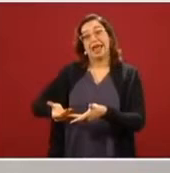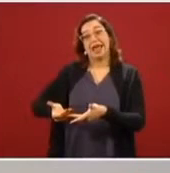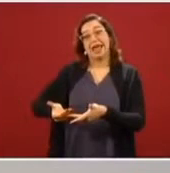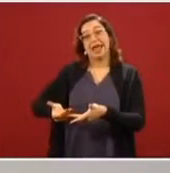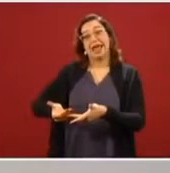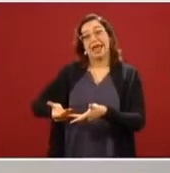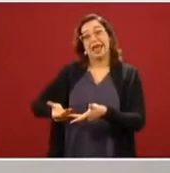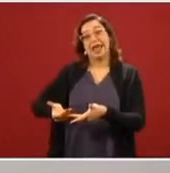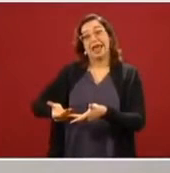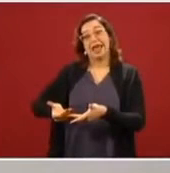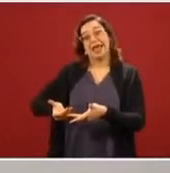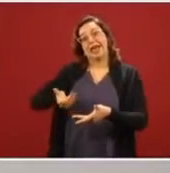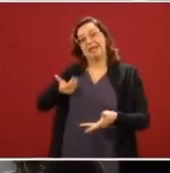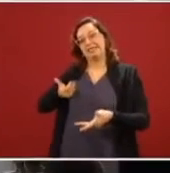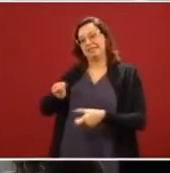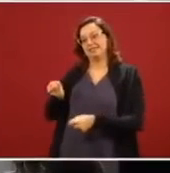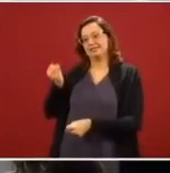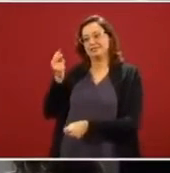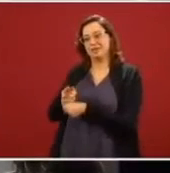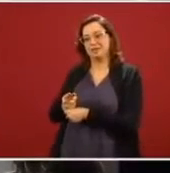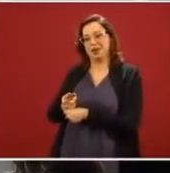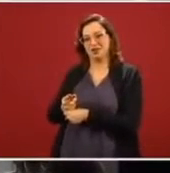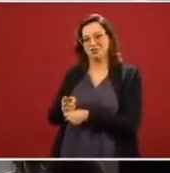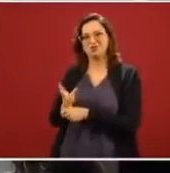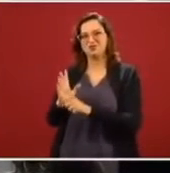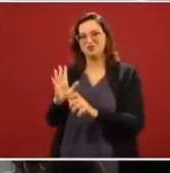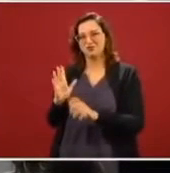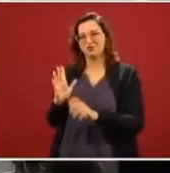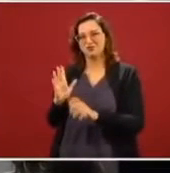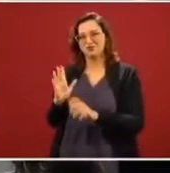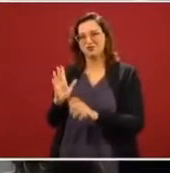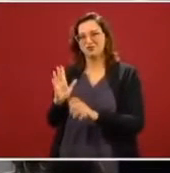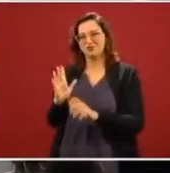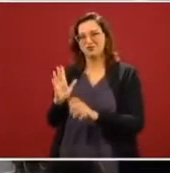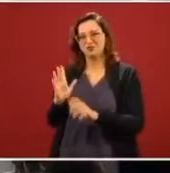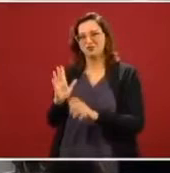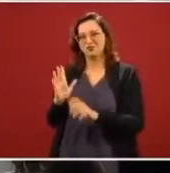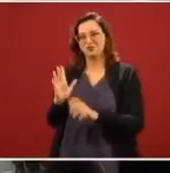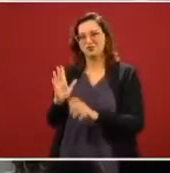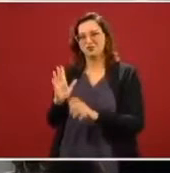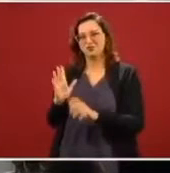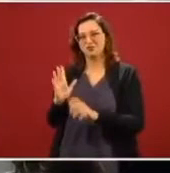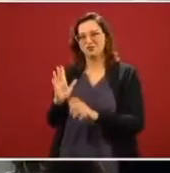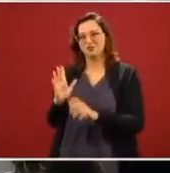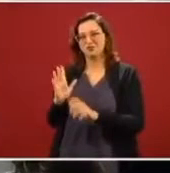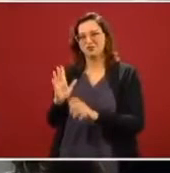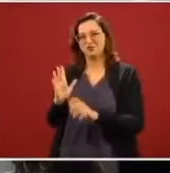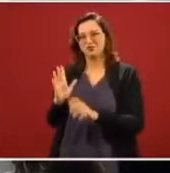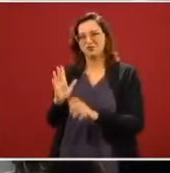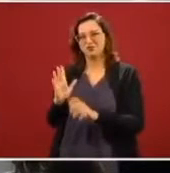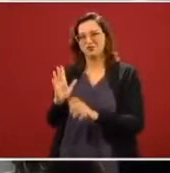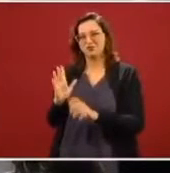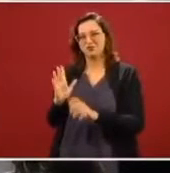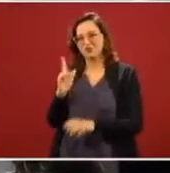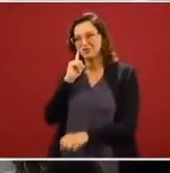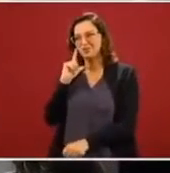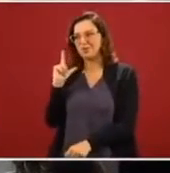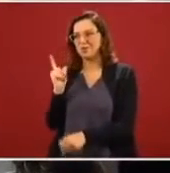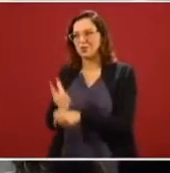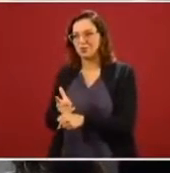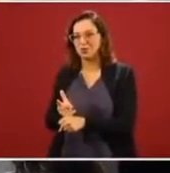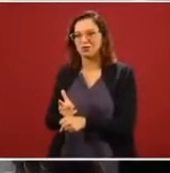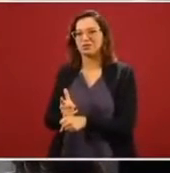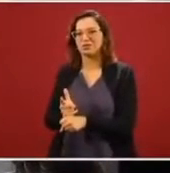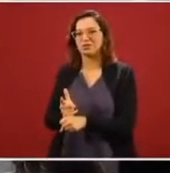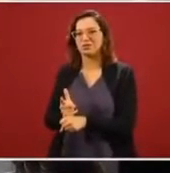to transmit itself por los mecanismos que se han explicado via the mechanisms which have been explained una y